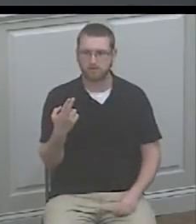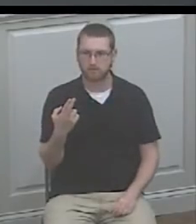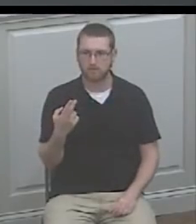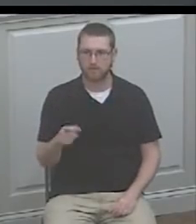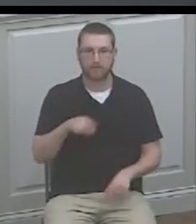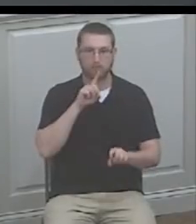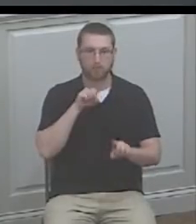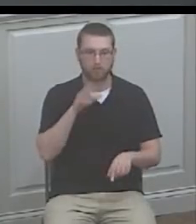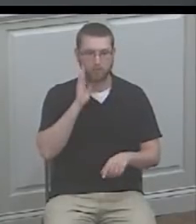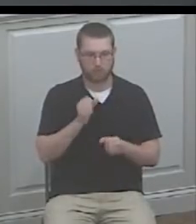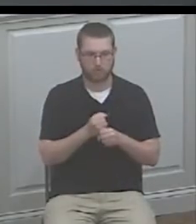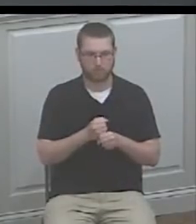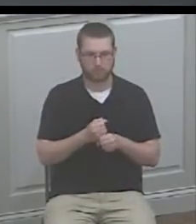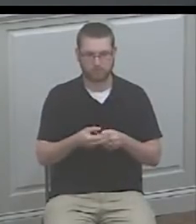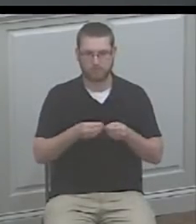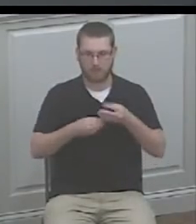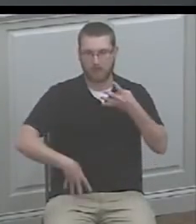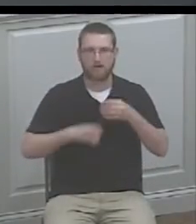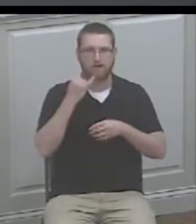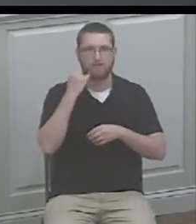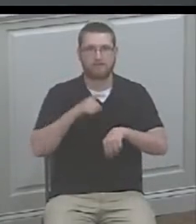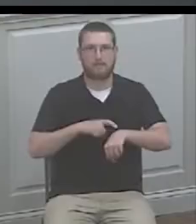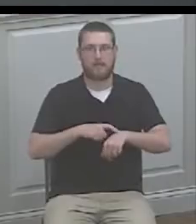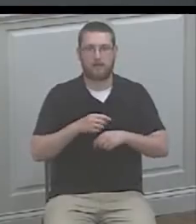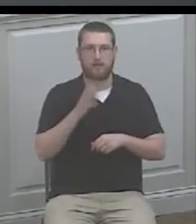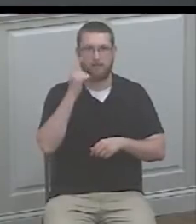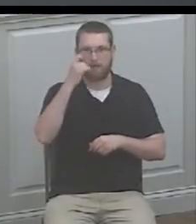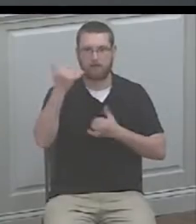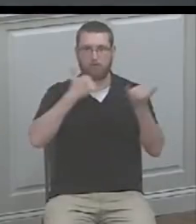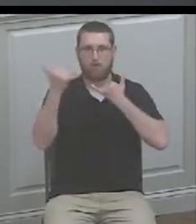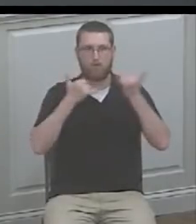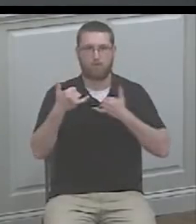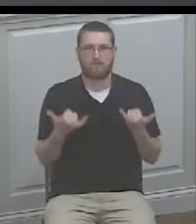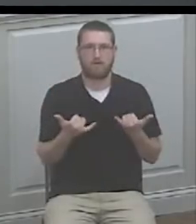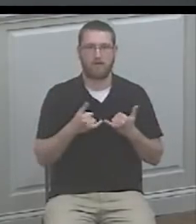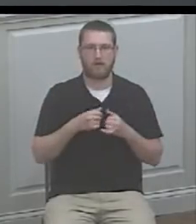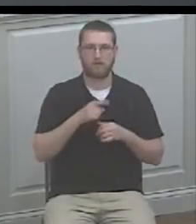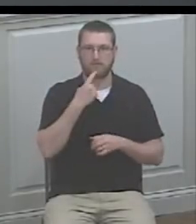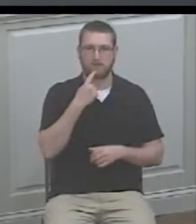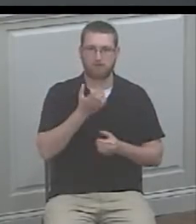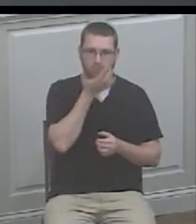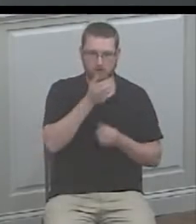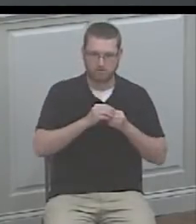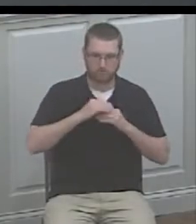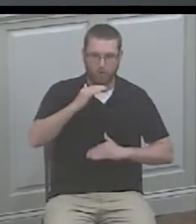this report will get much bigger as the time goes on because we're getting lots of calls already, so keeping us quite